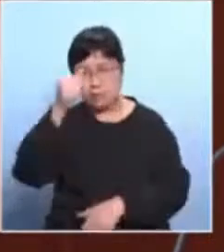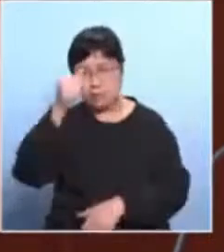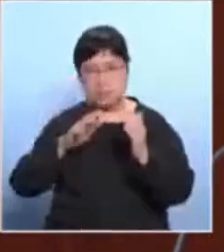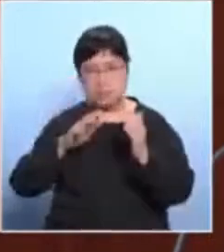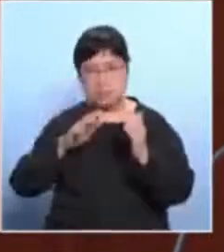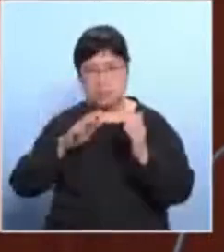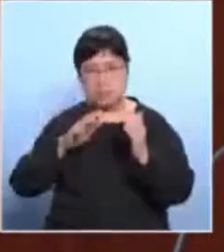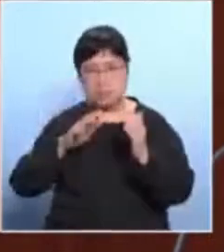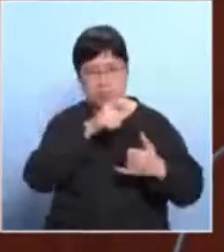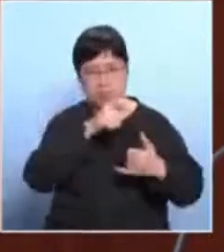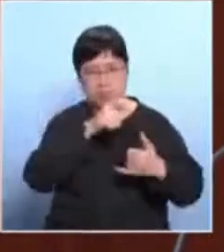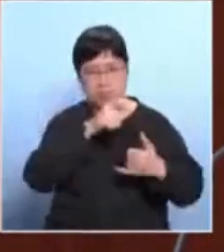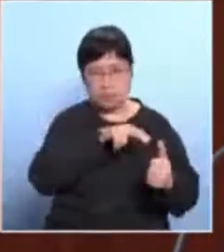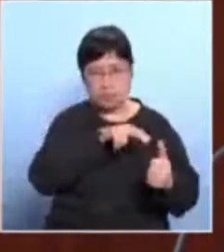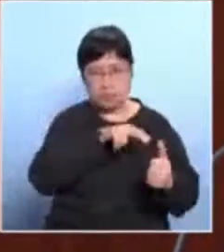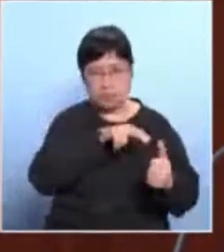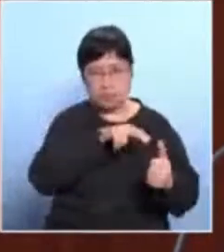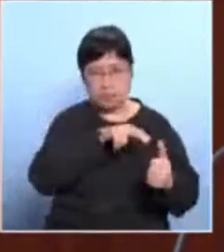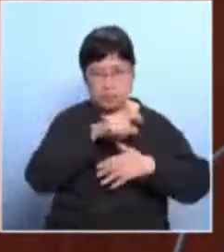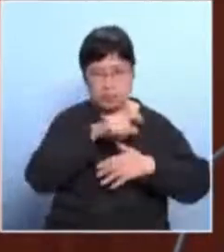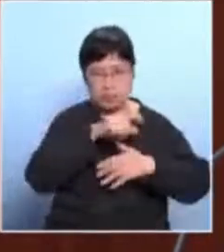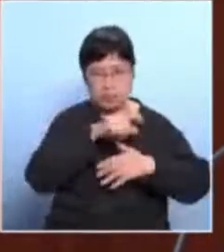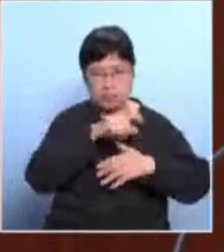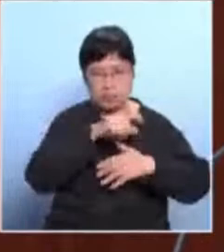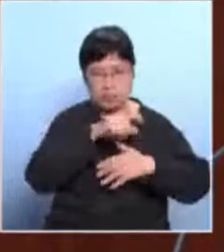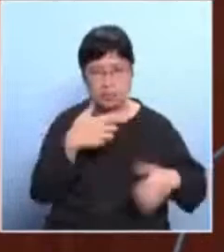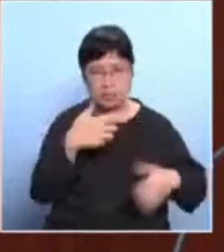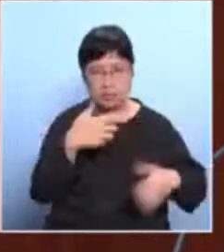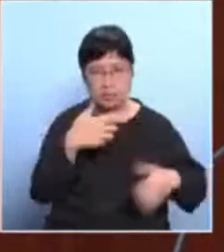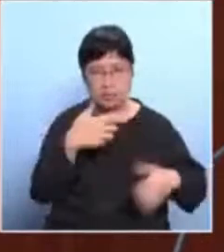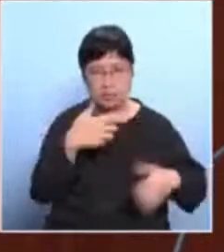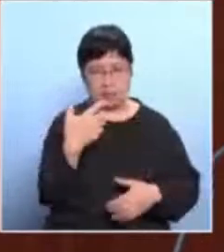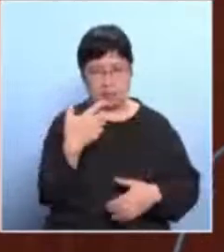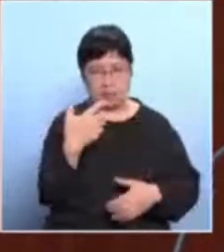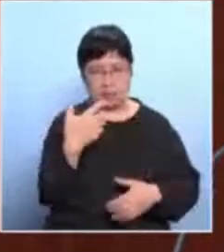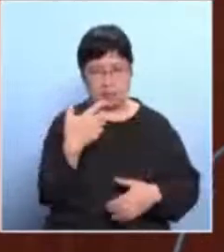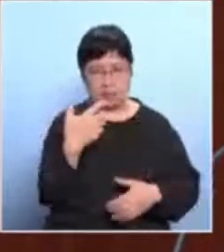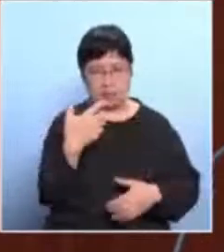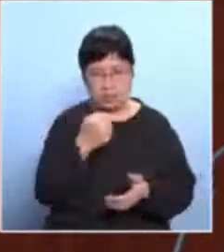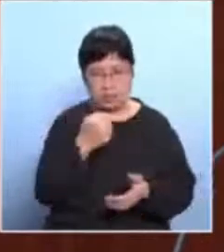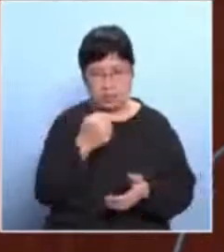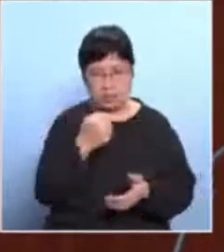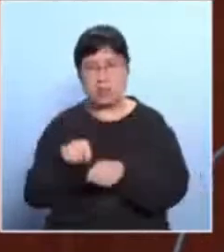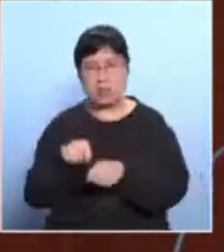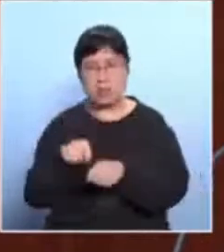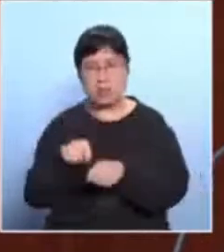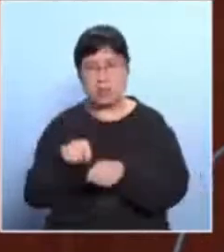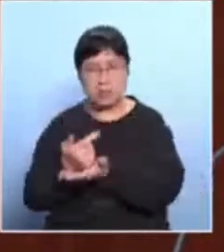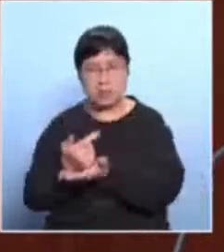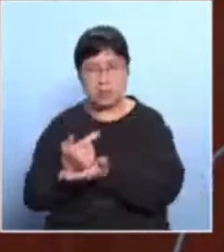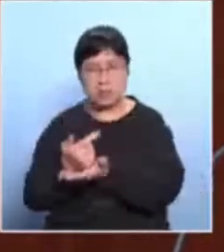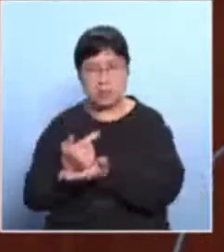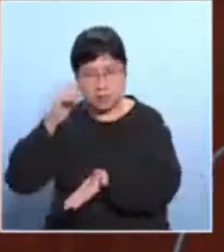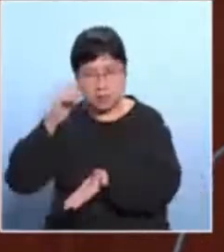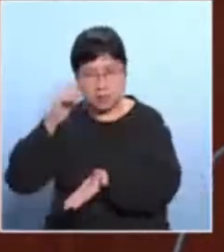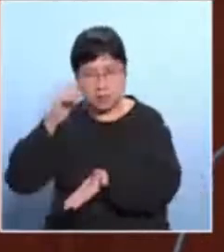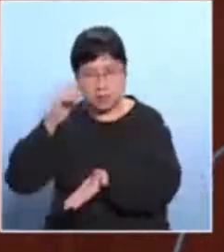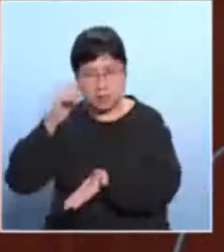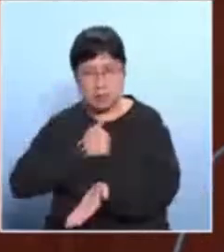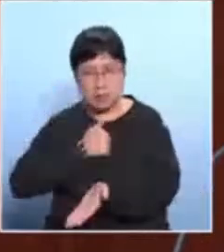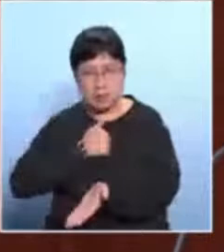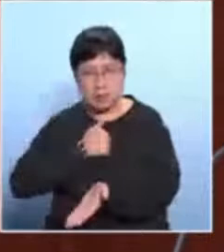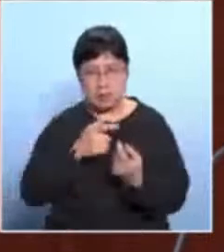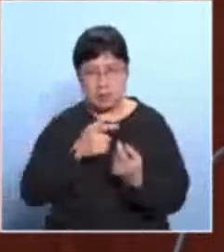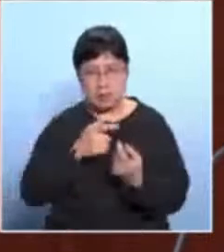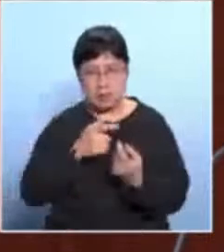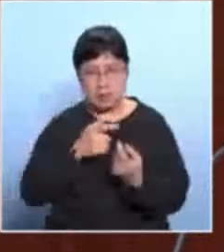to patients with severe mental illness to no higher than 1 to 40 under the case management program.